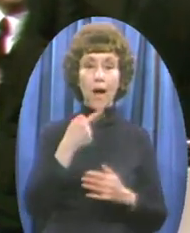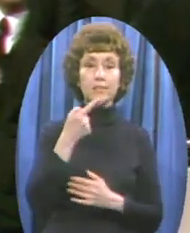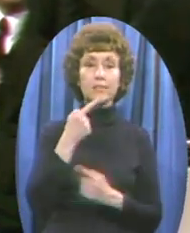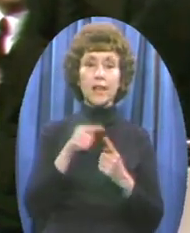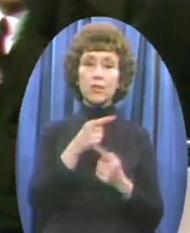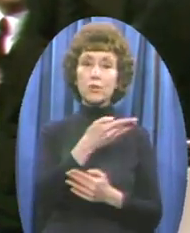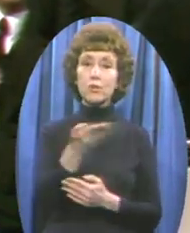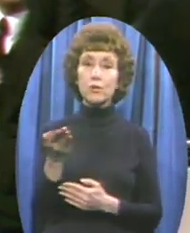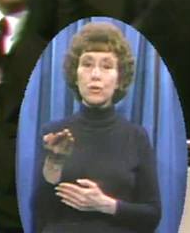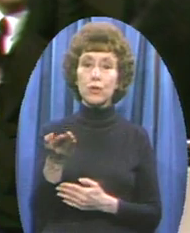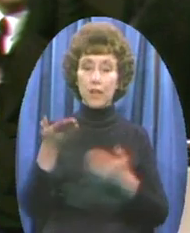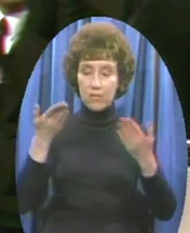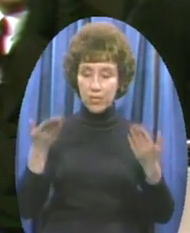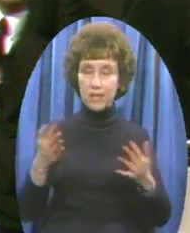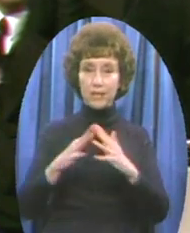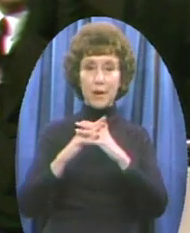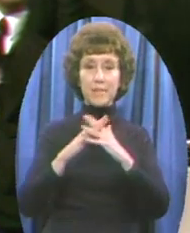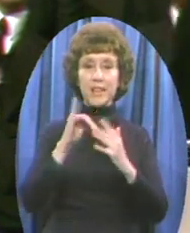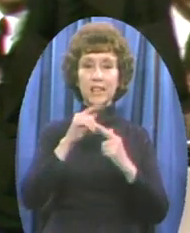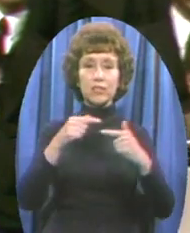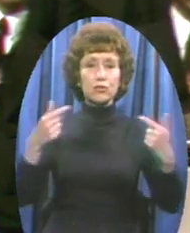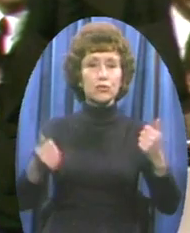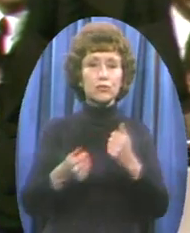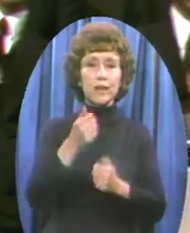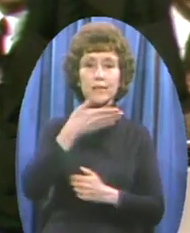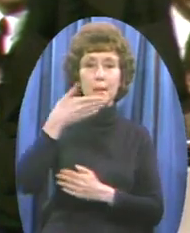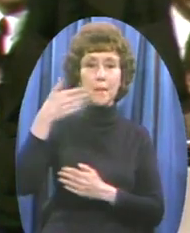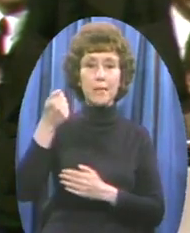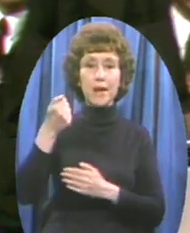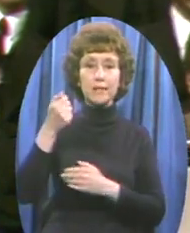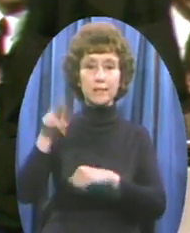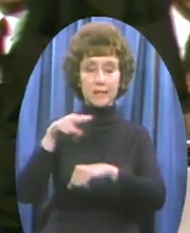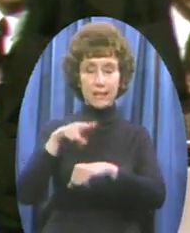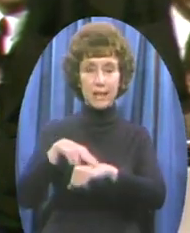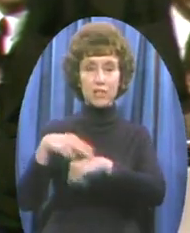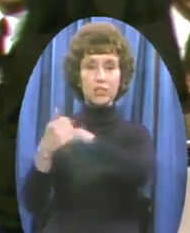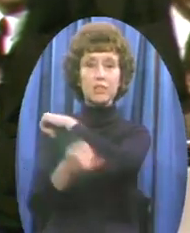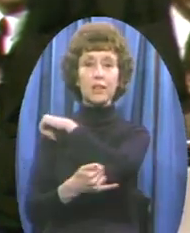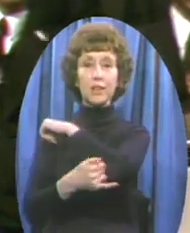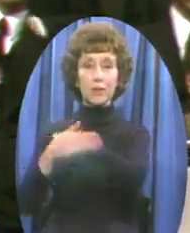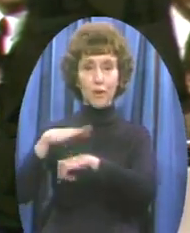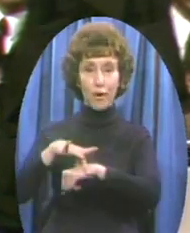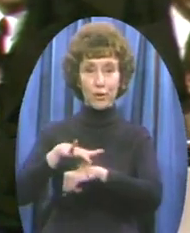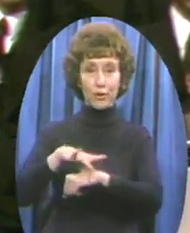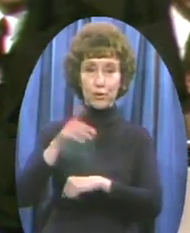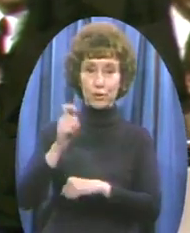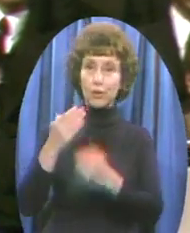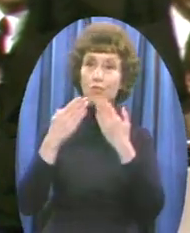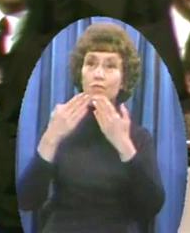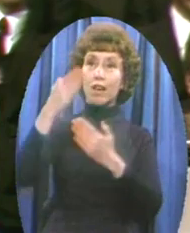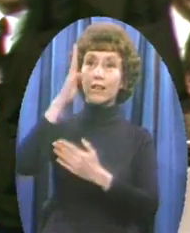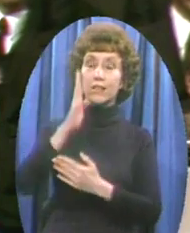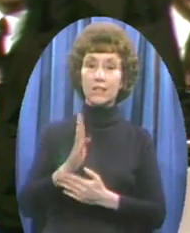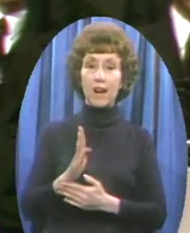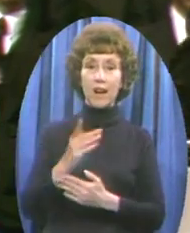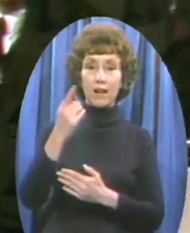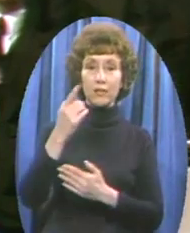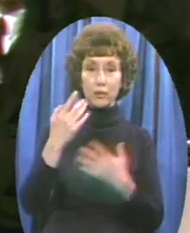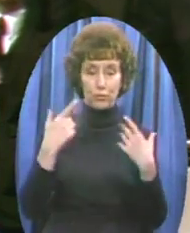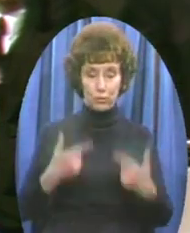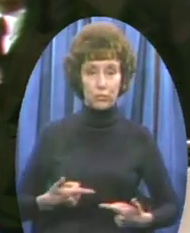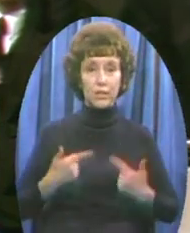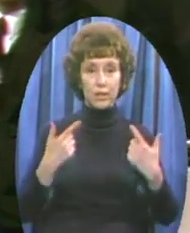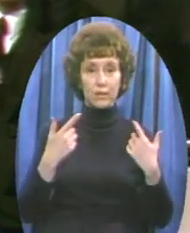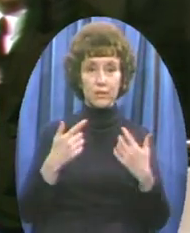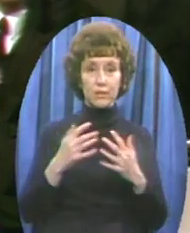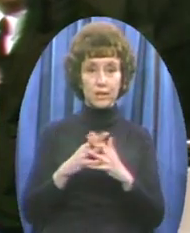greatest nation on earth. With all of our imperfections, you ought to thank God that you live in America. This is a